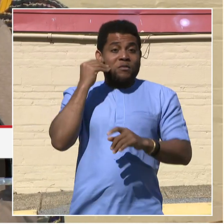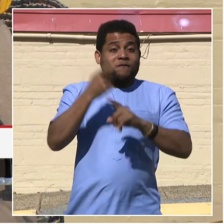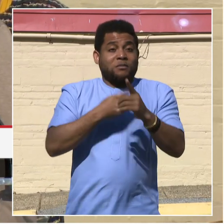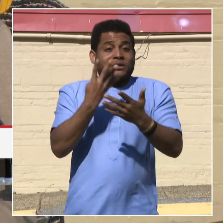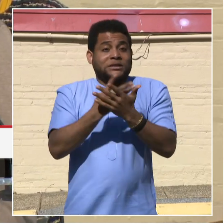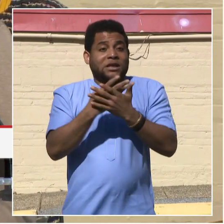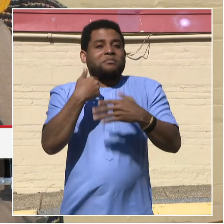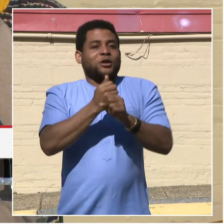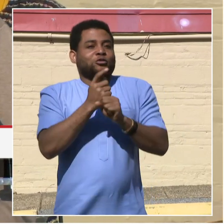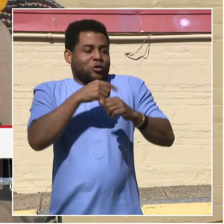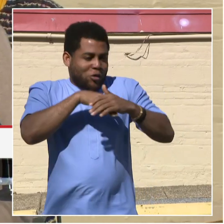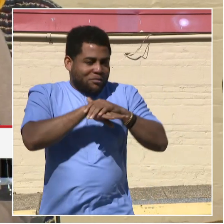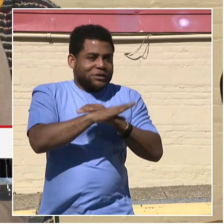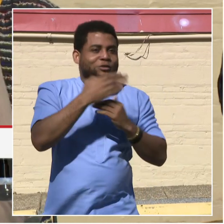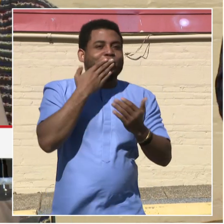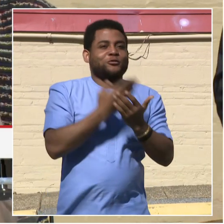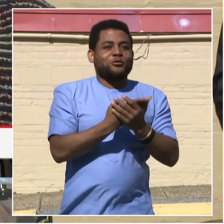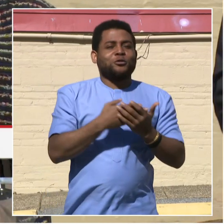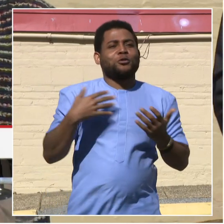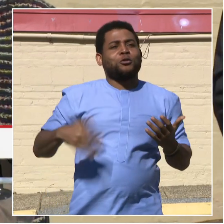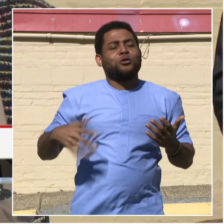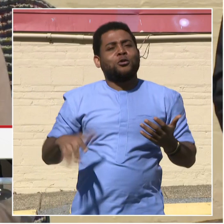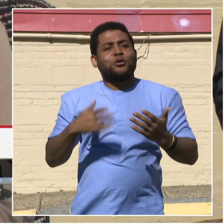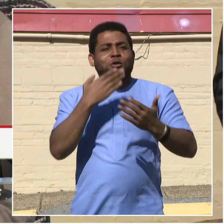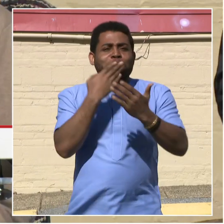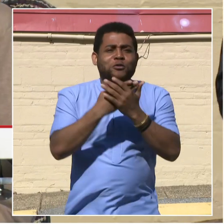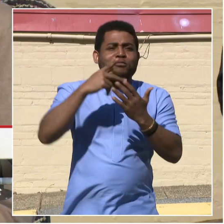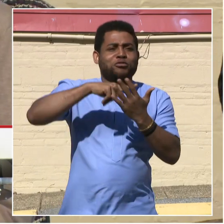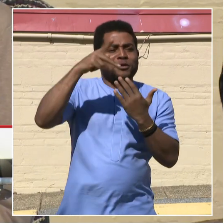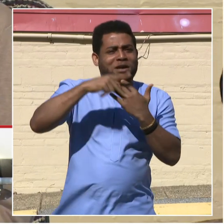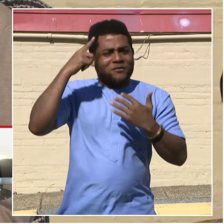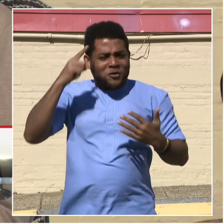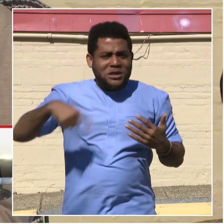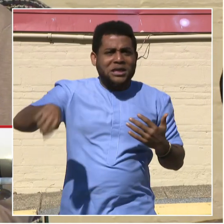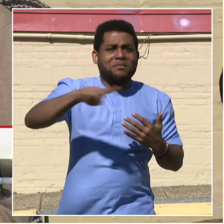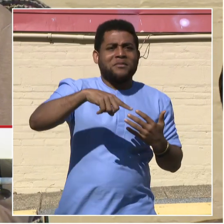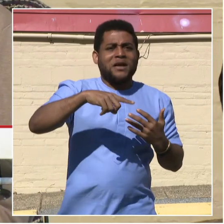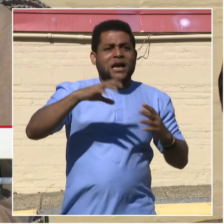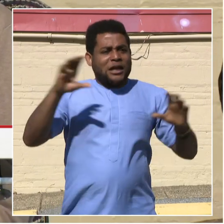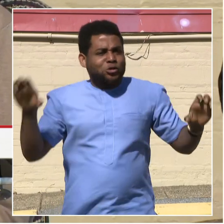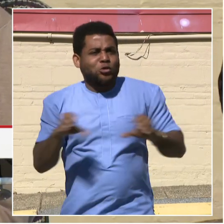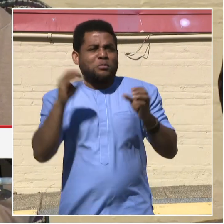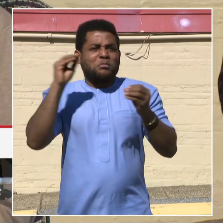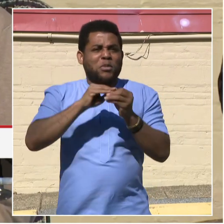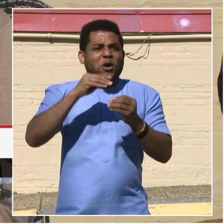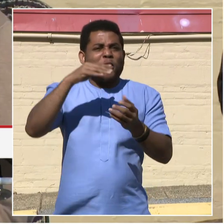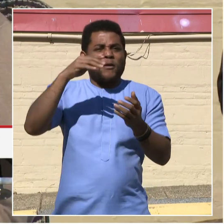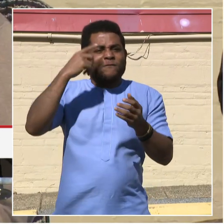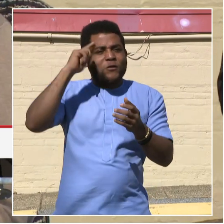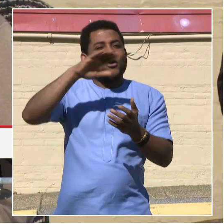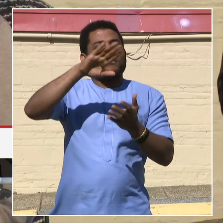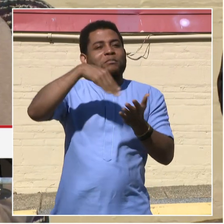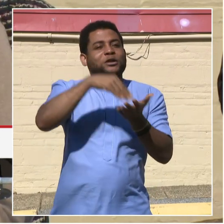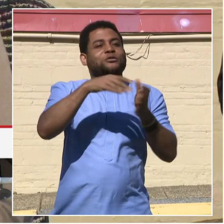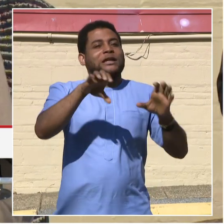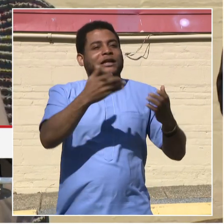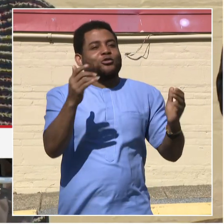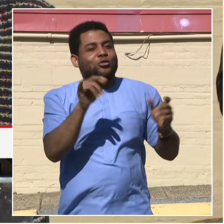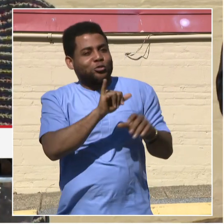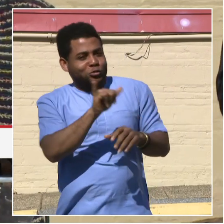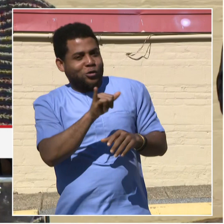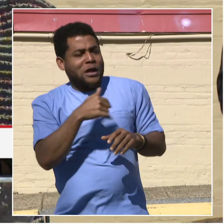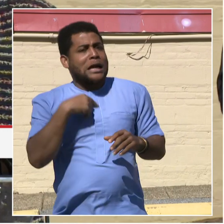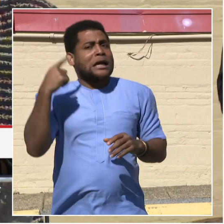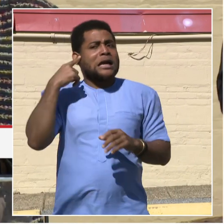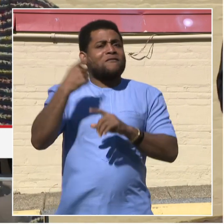programs and services. It makes sure we're doing more for the middle class as well, because I hear from a lot of people, you know, I don't qualify